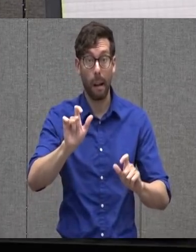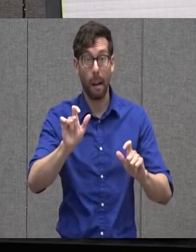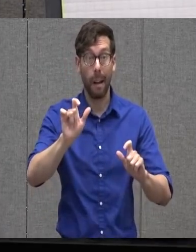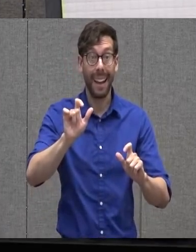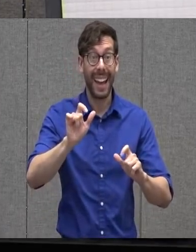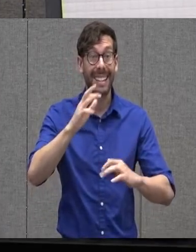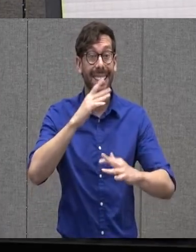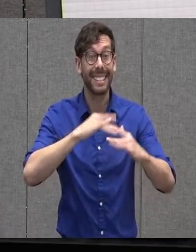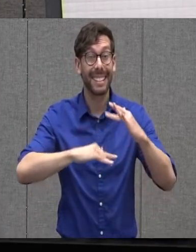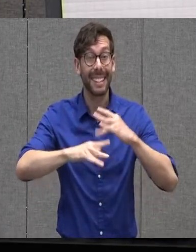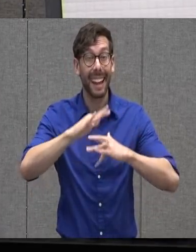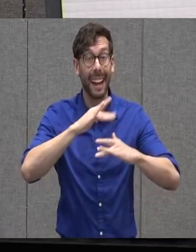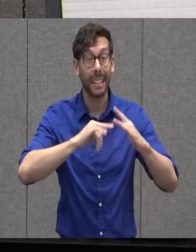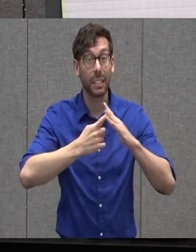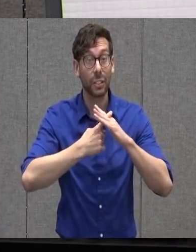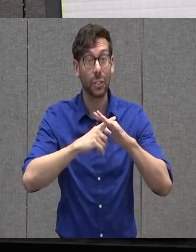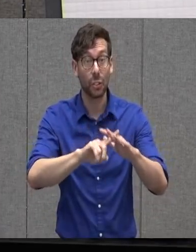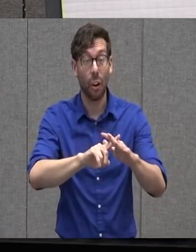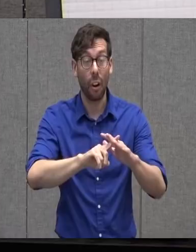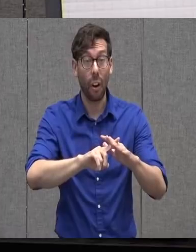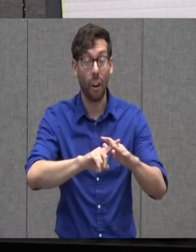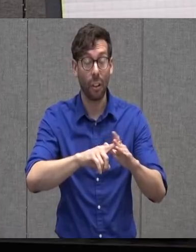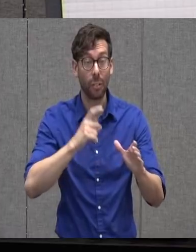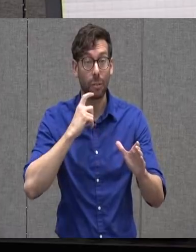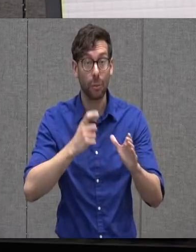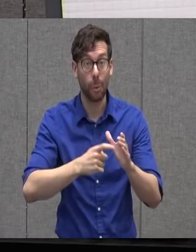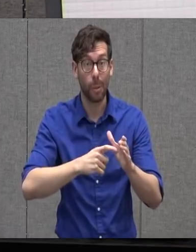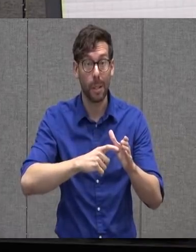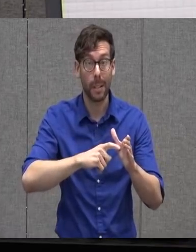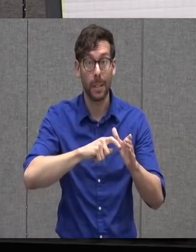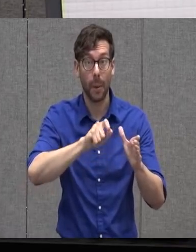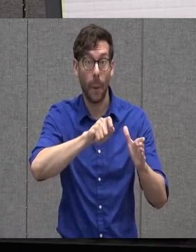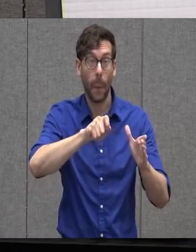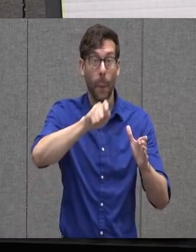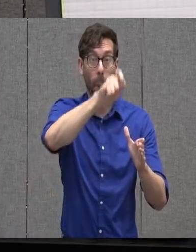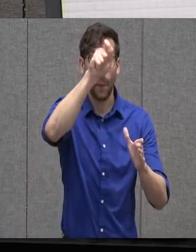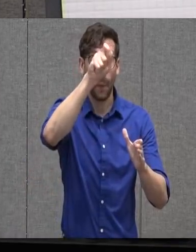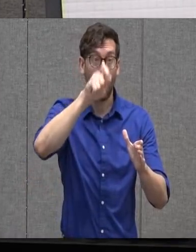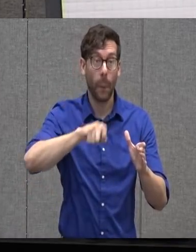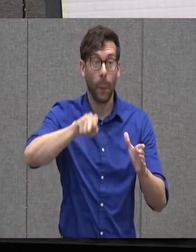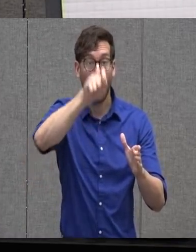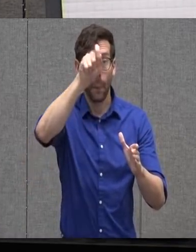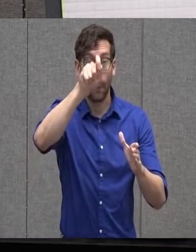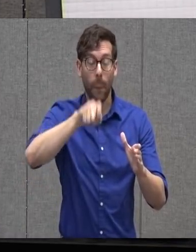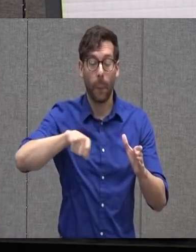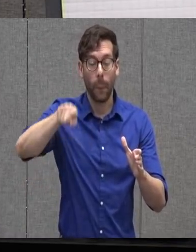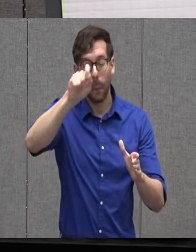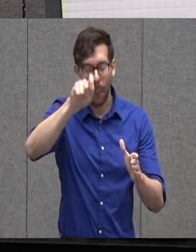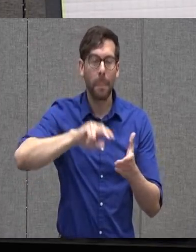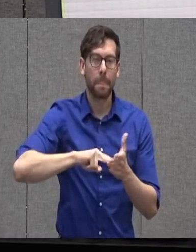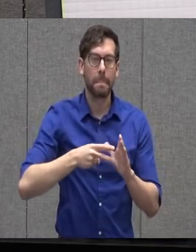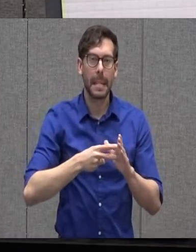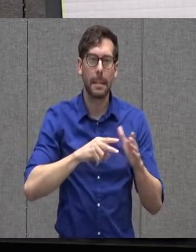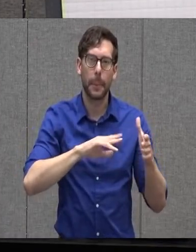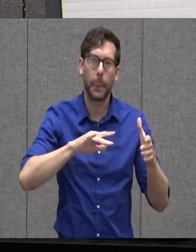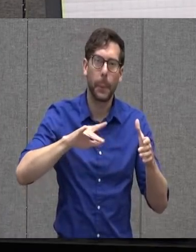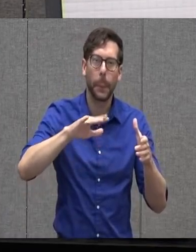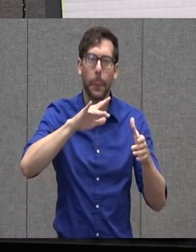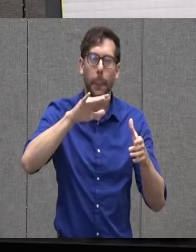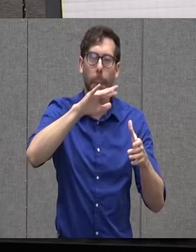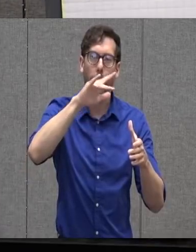can observe that there's some steam. And I used these wavy lines to represent steam. And then I also used a